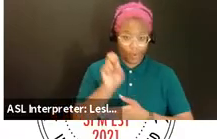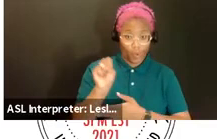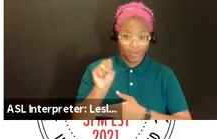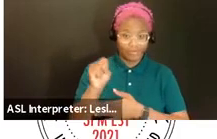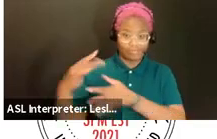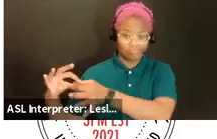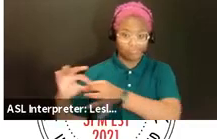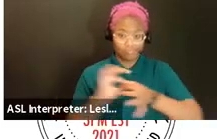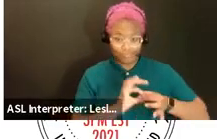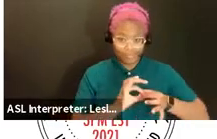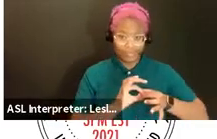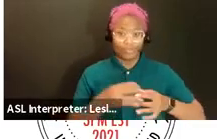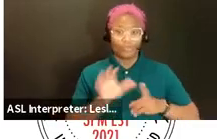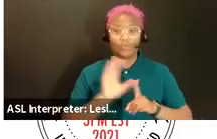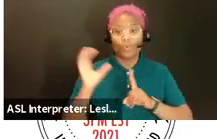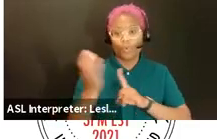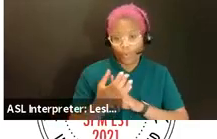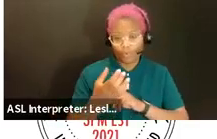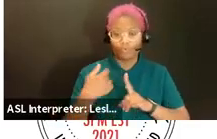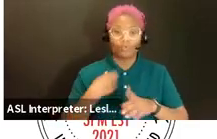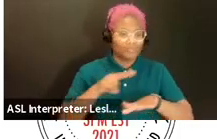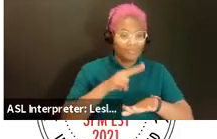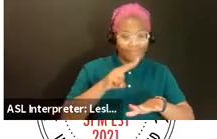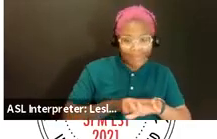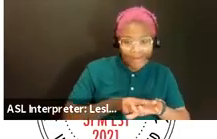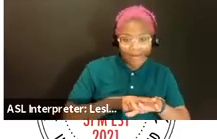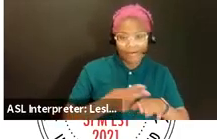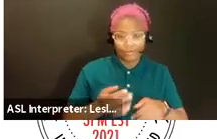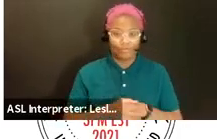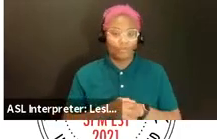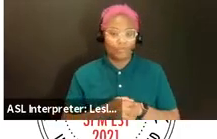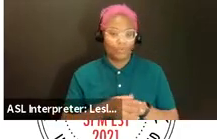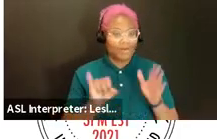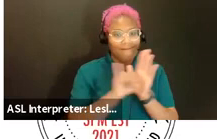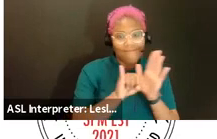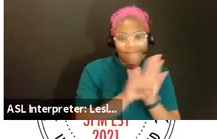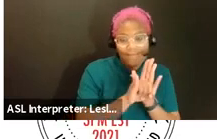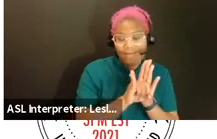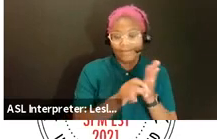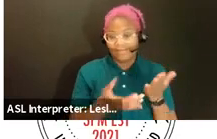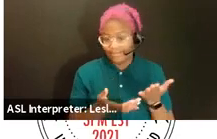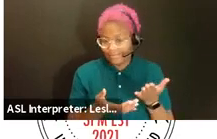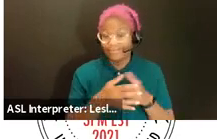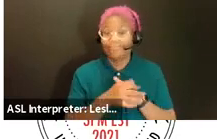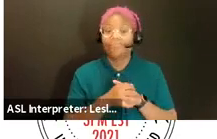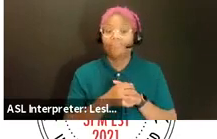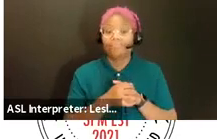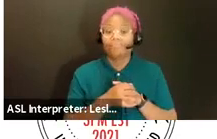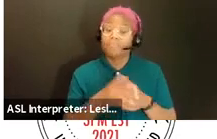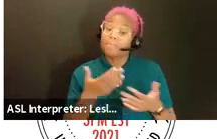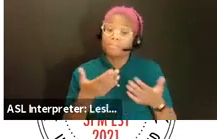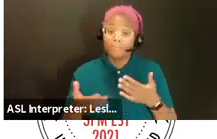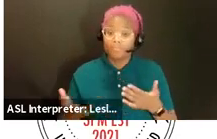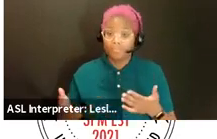what USCIS means by a culturally unique P3 visa, then it's a good